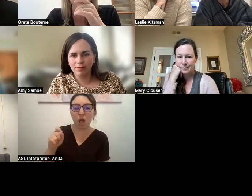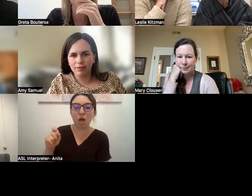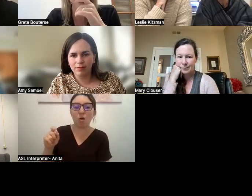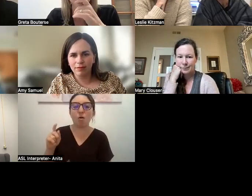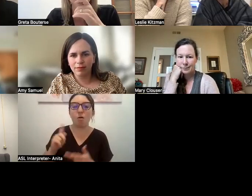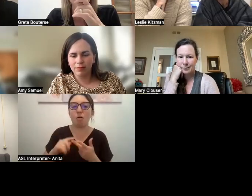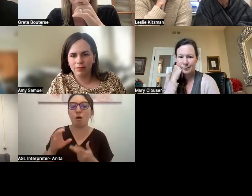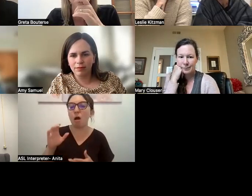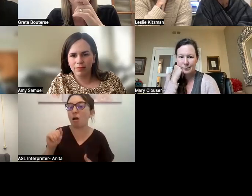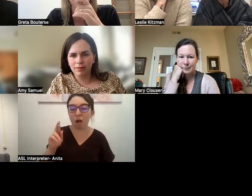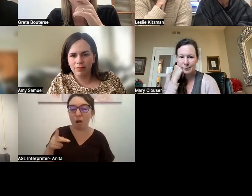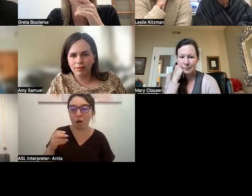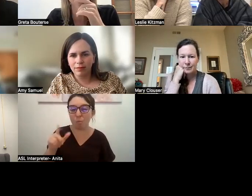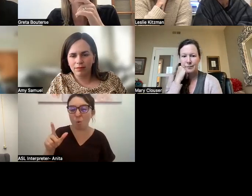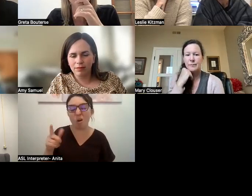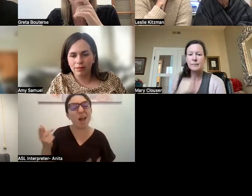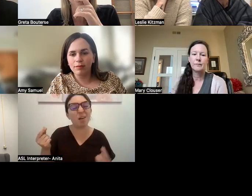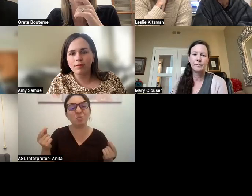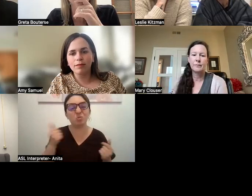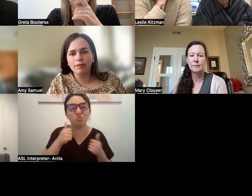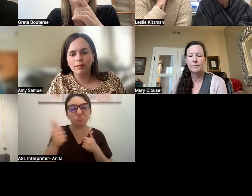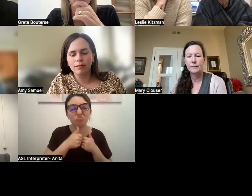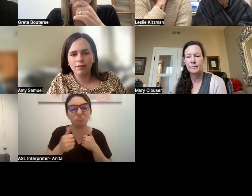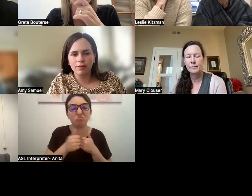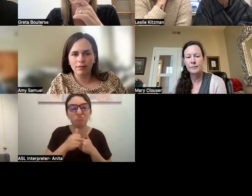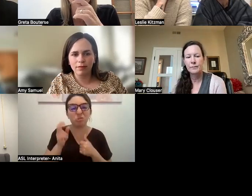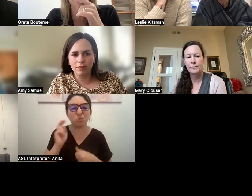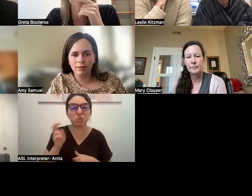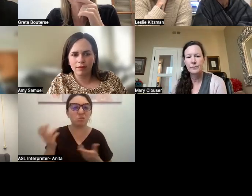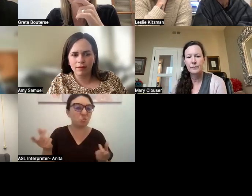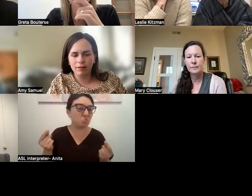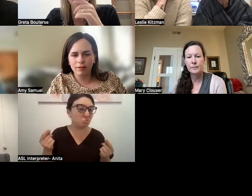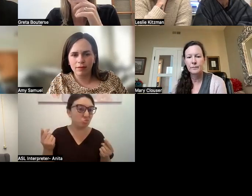that for transportation to and from the school. If there's already the stuff